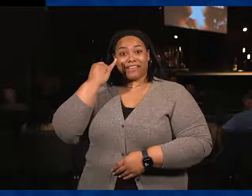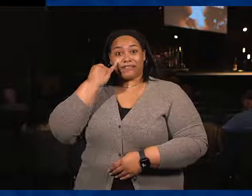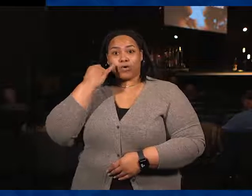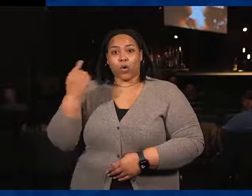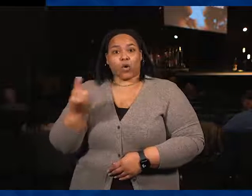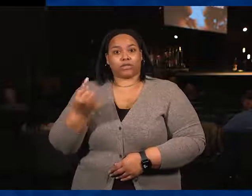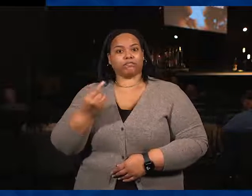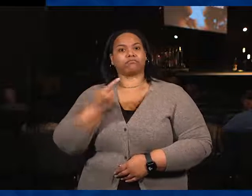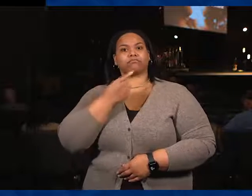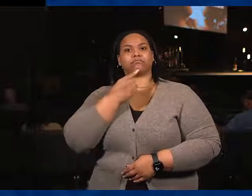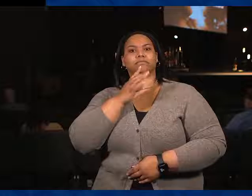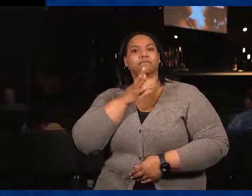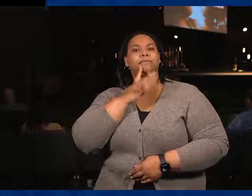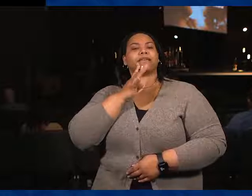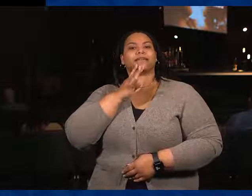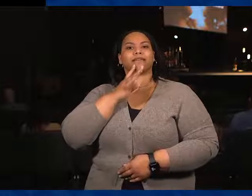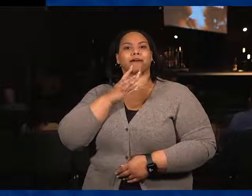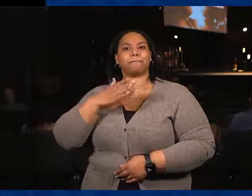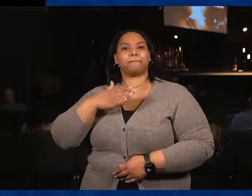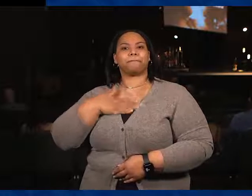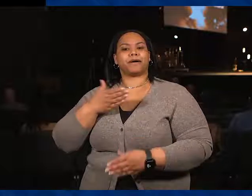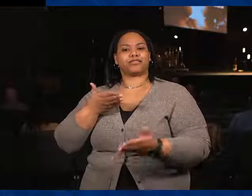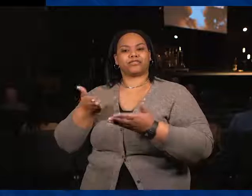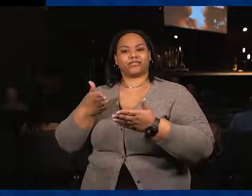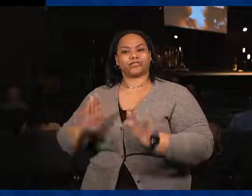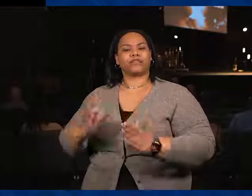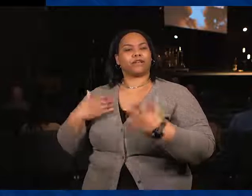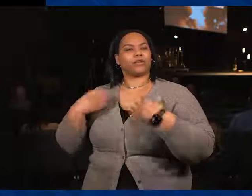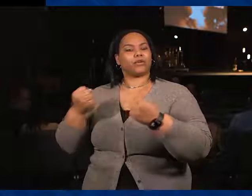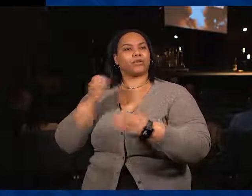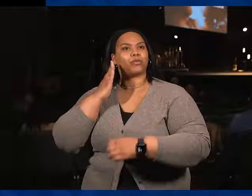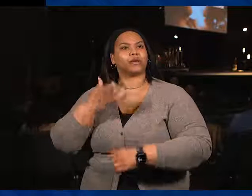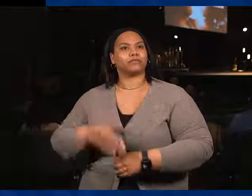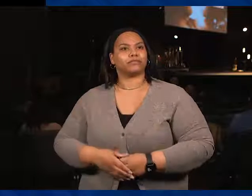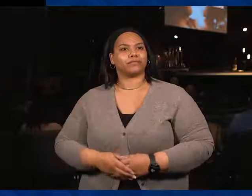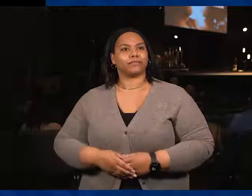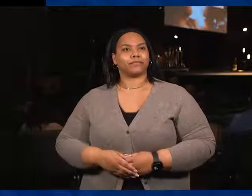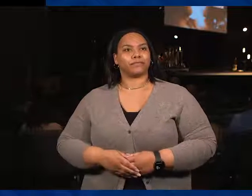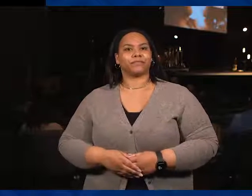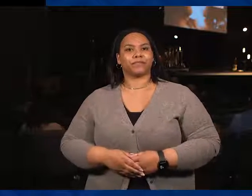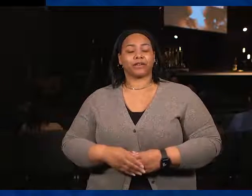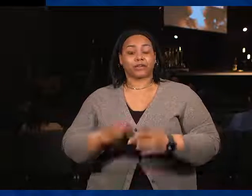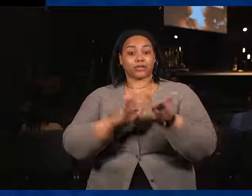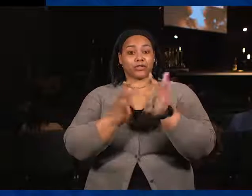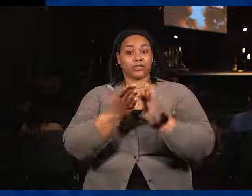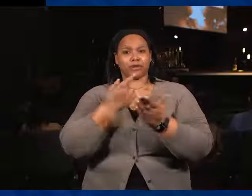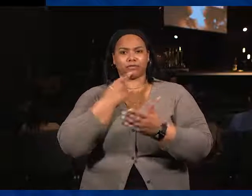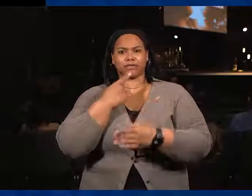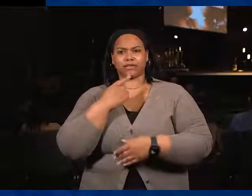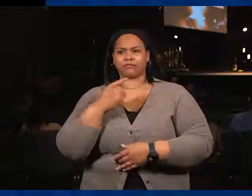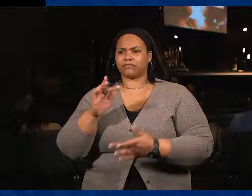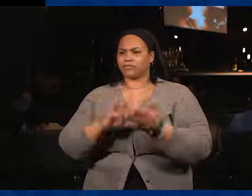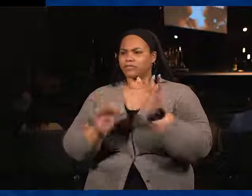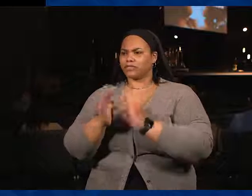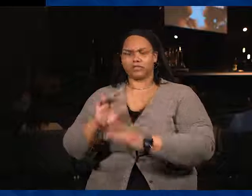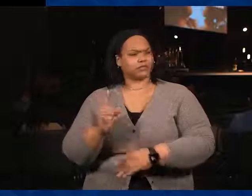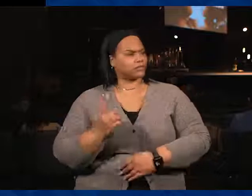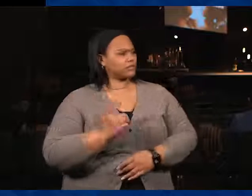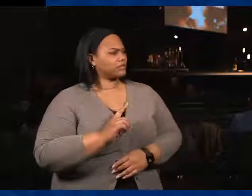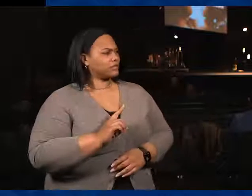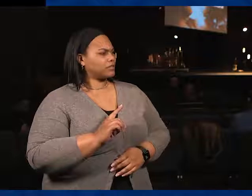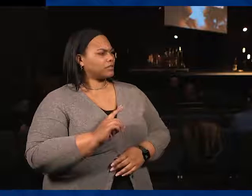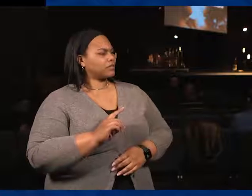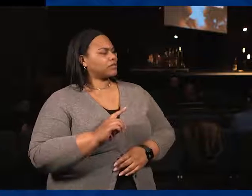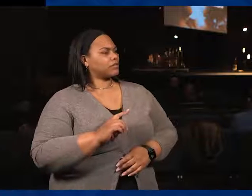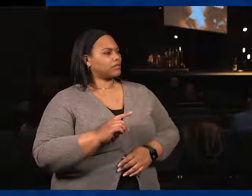say the word, my servant will be healed." The Bible says Jesus turns around. The crowd